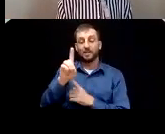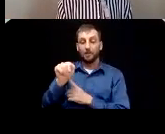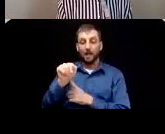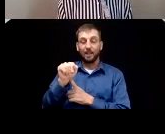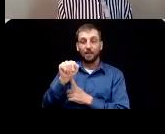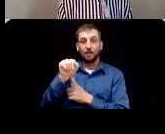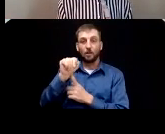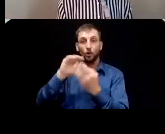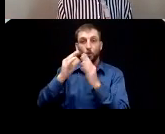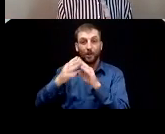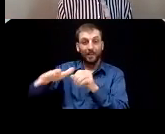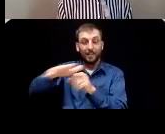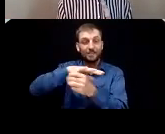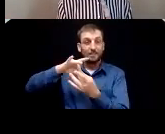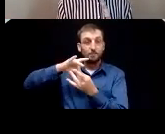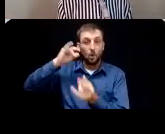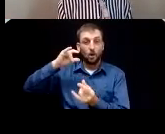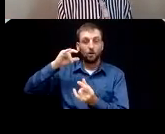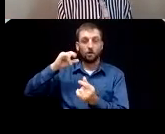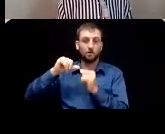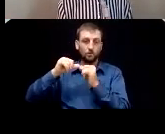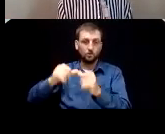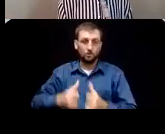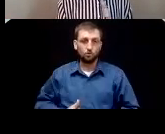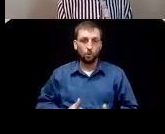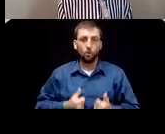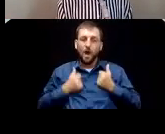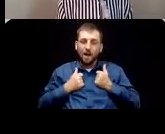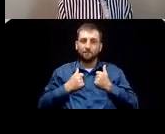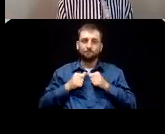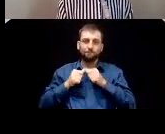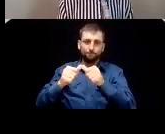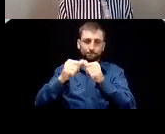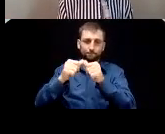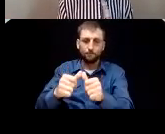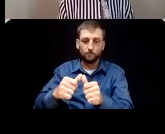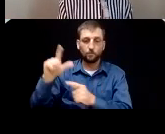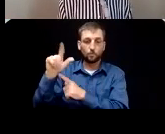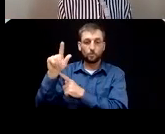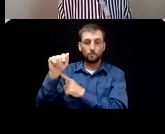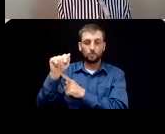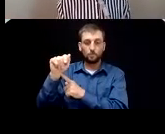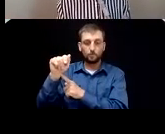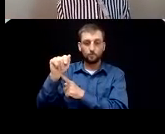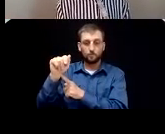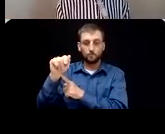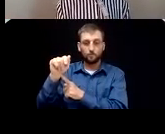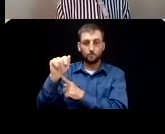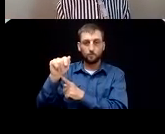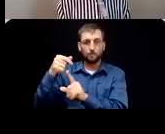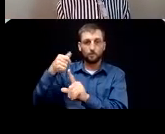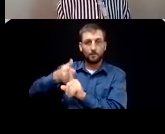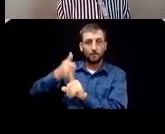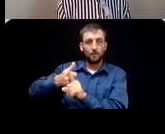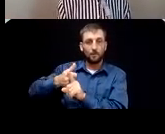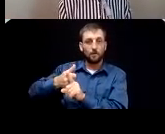has consistently thrived in settings made to dampen it. Louisiana was home to one of the nation's only